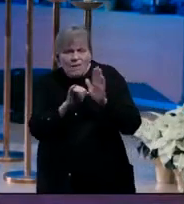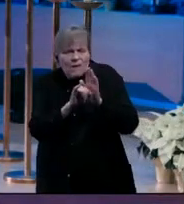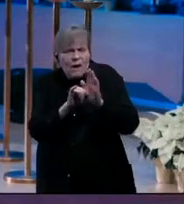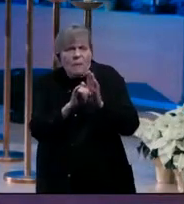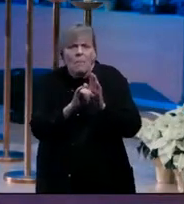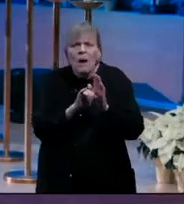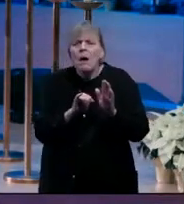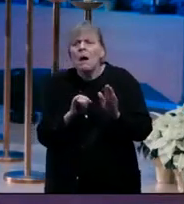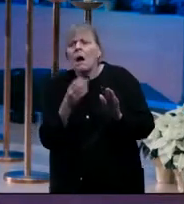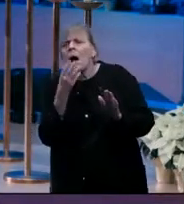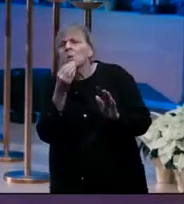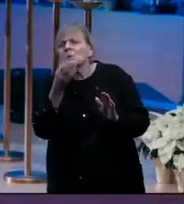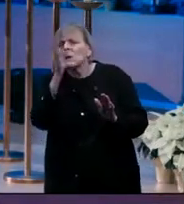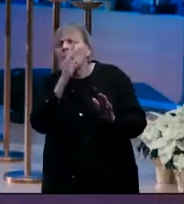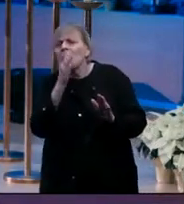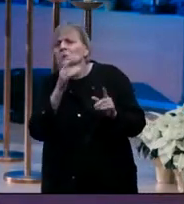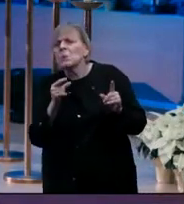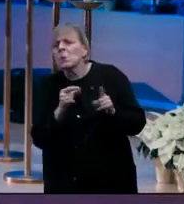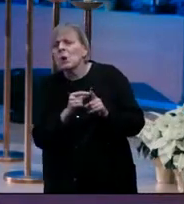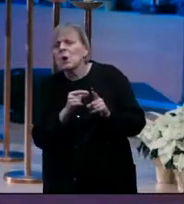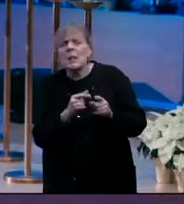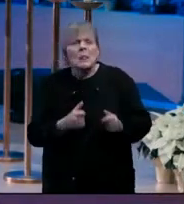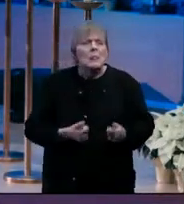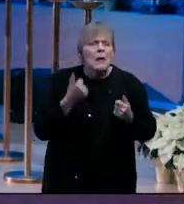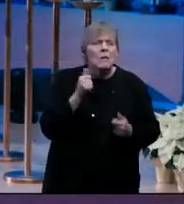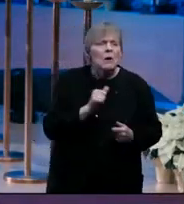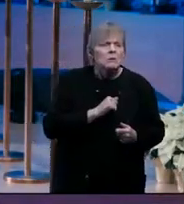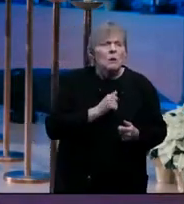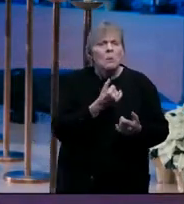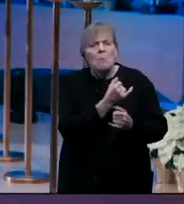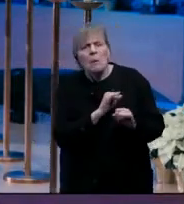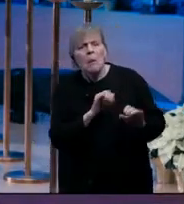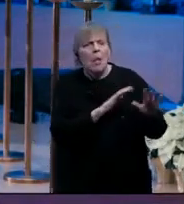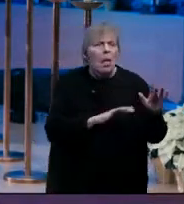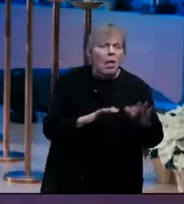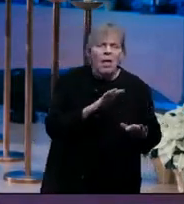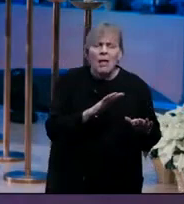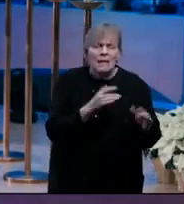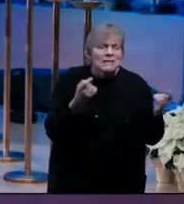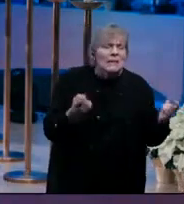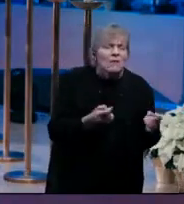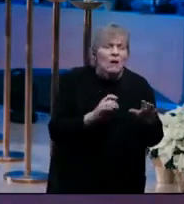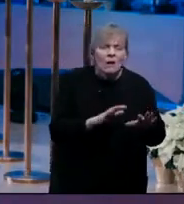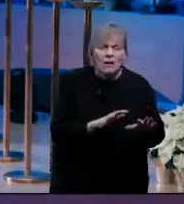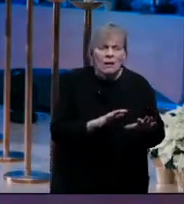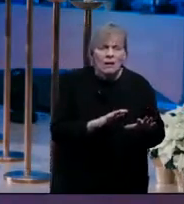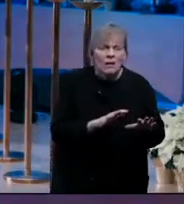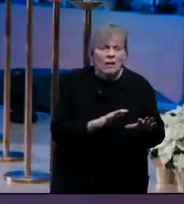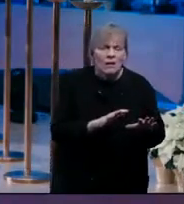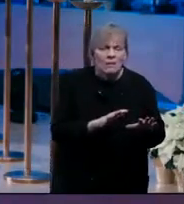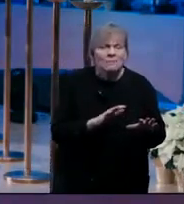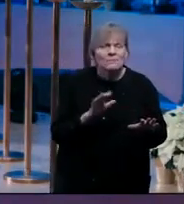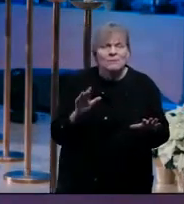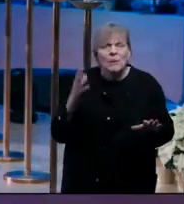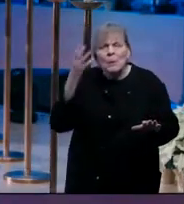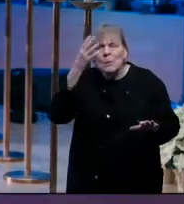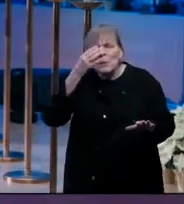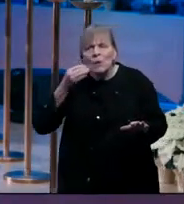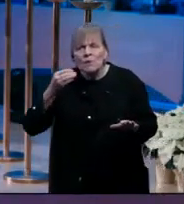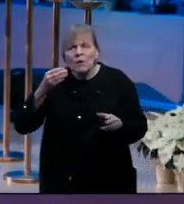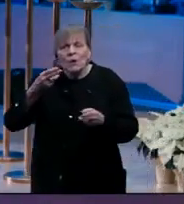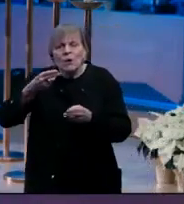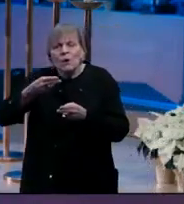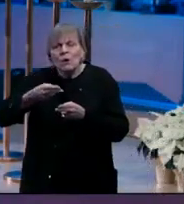by stepping outside of God's word and living in our own desires and our own sinful flesh, there's this beautiful call